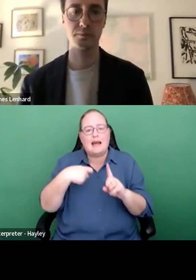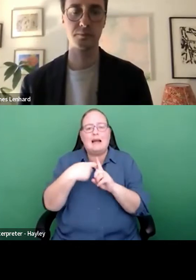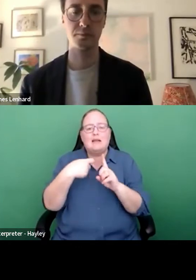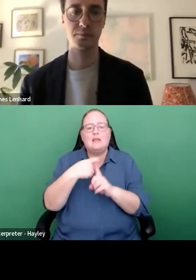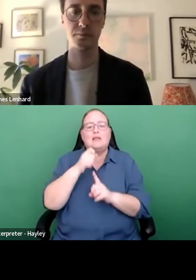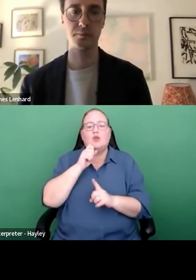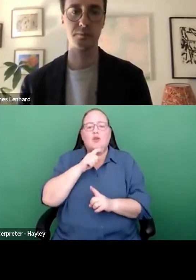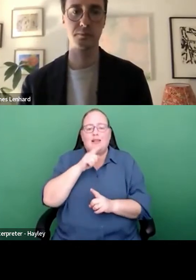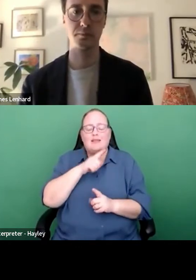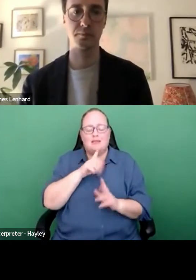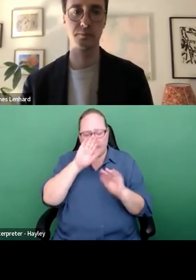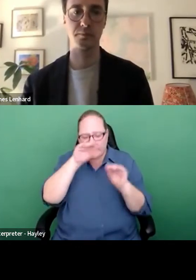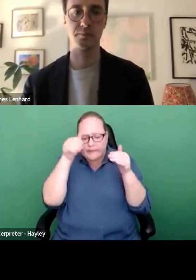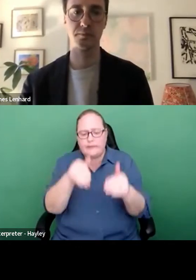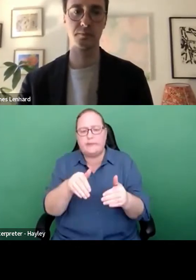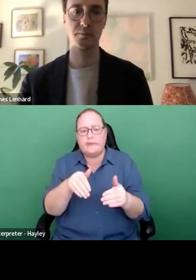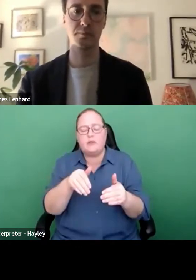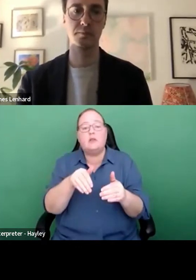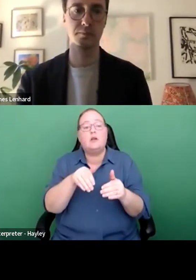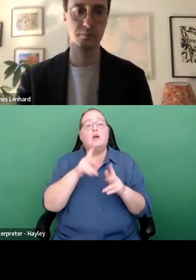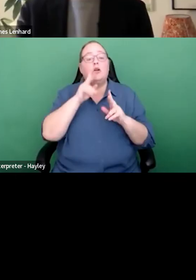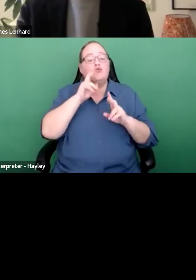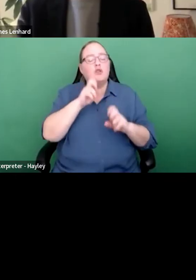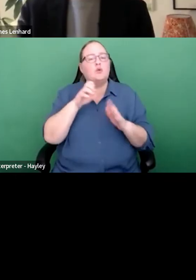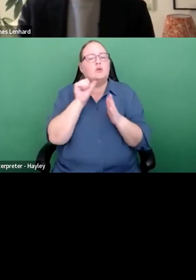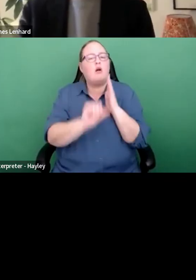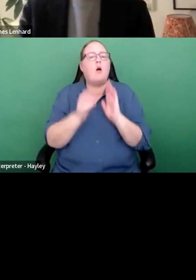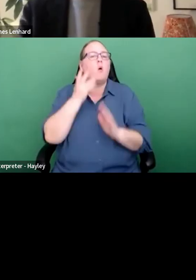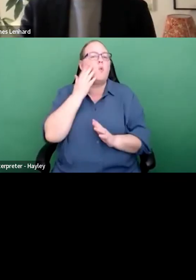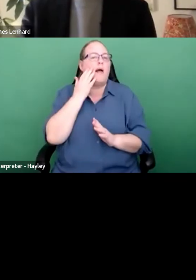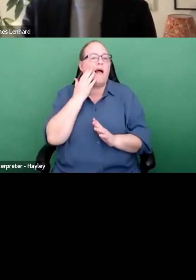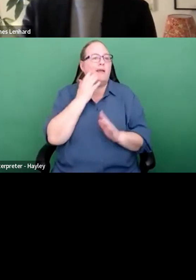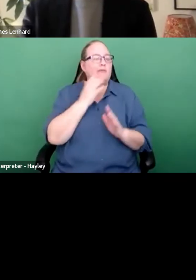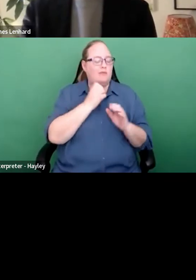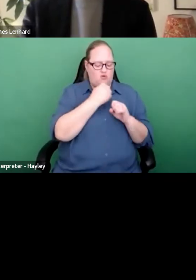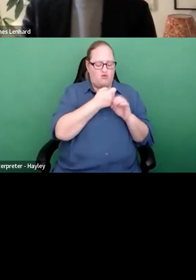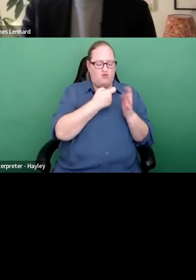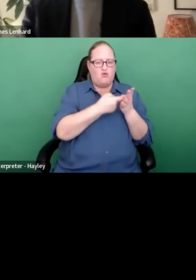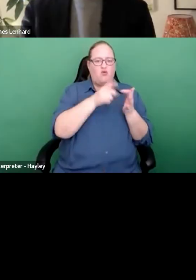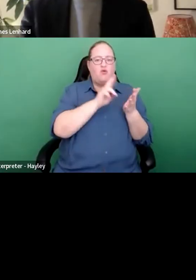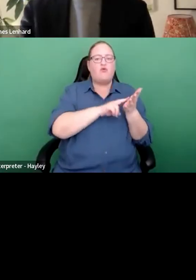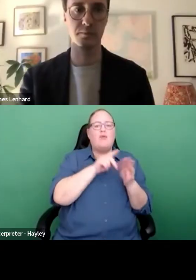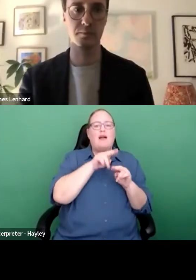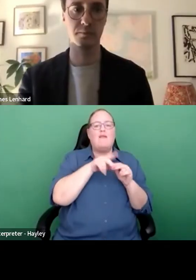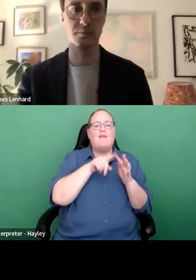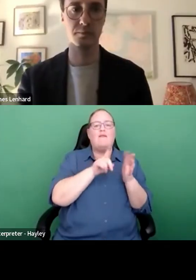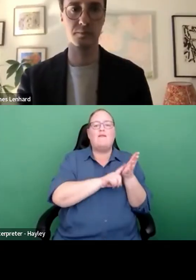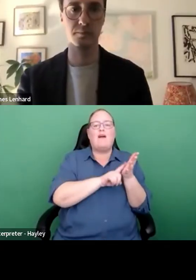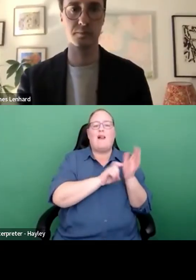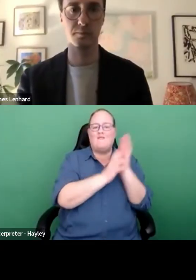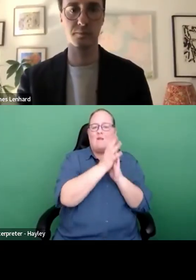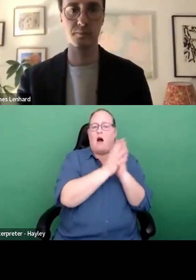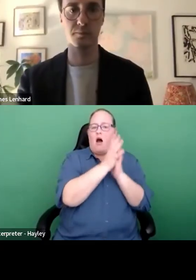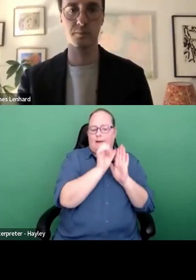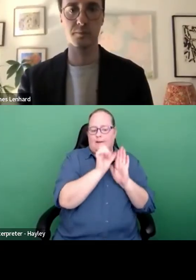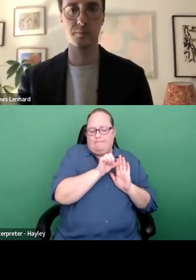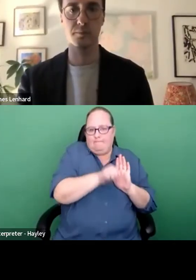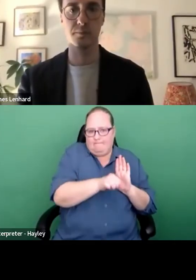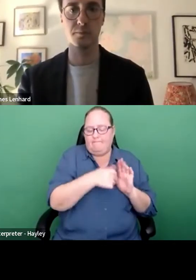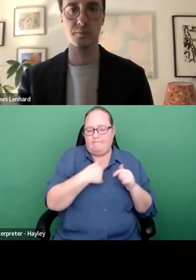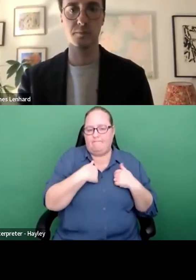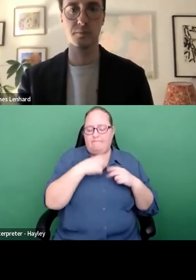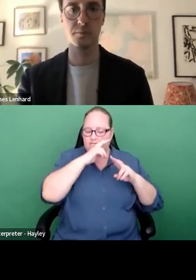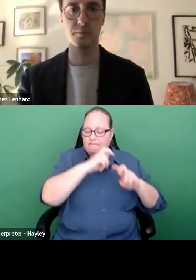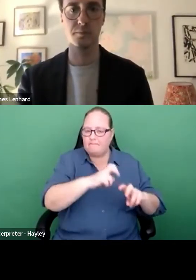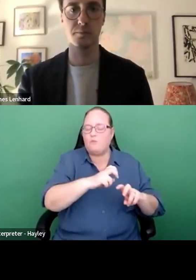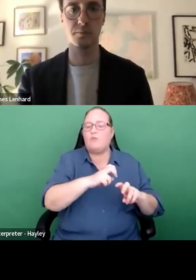my research just after the Grenfell fire, which brought renewed attention to the problem of emptiness, resulting in emotive juxtapositions